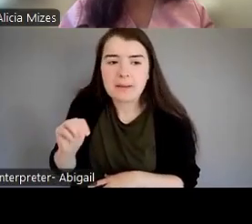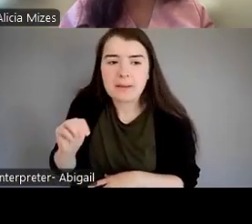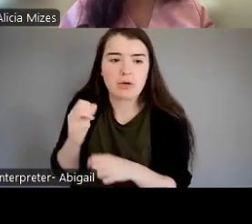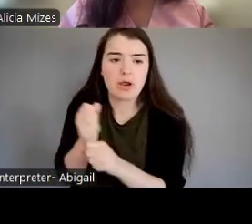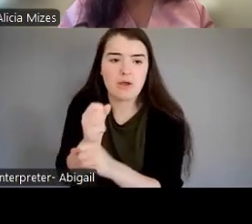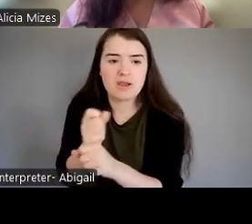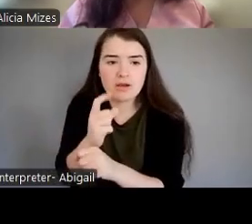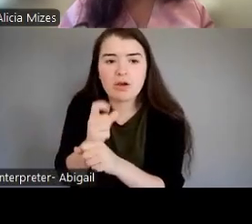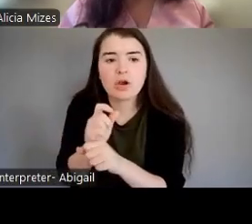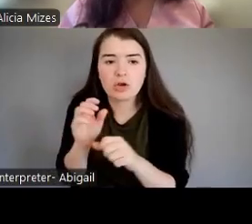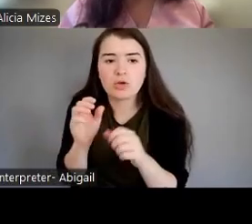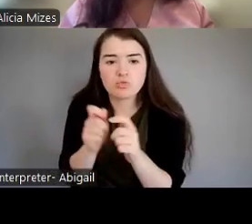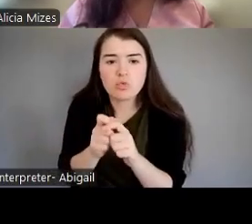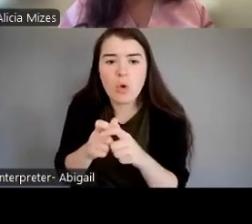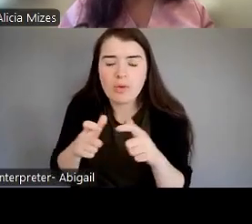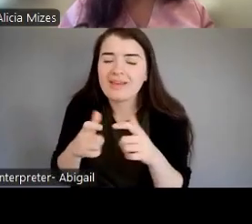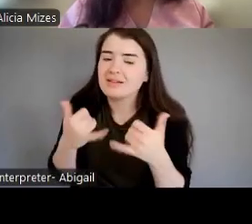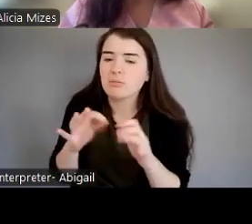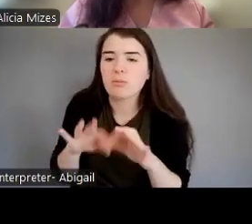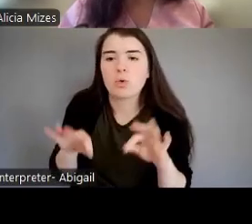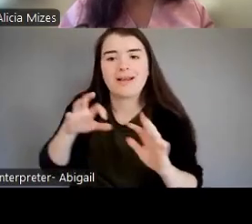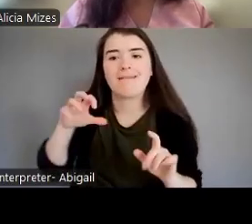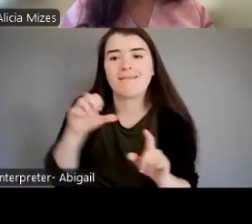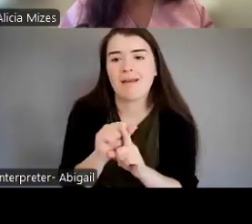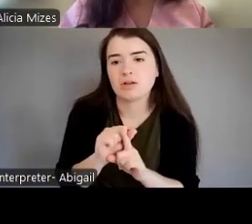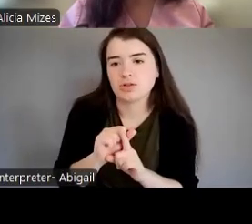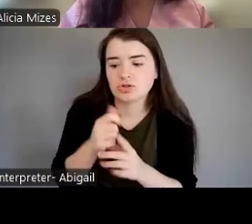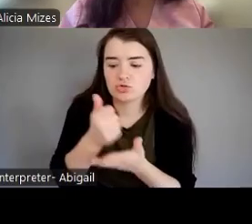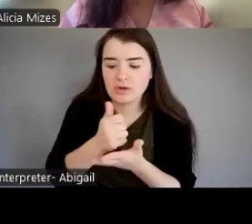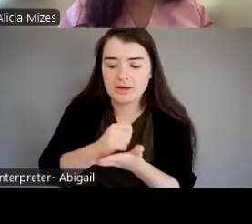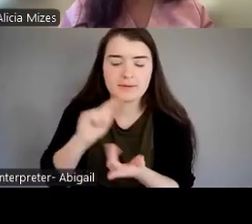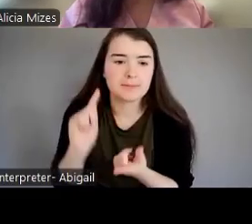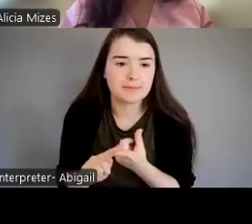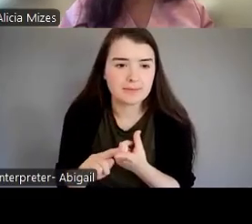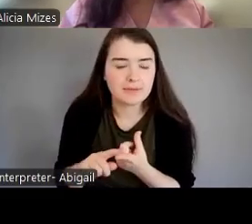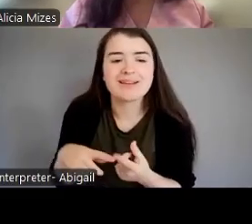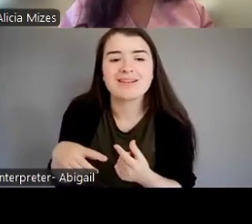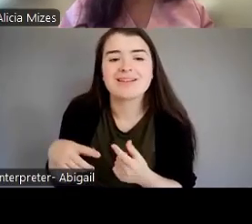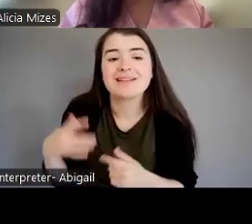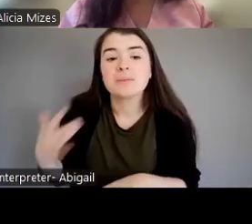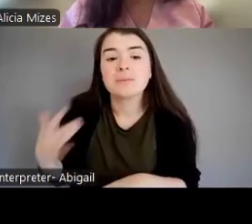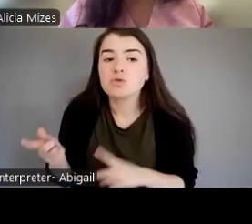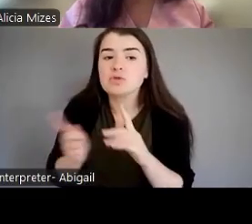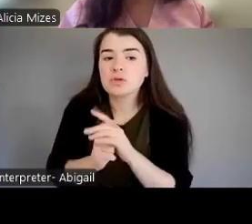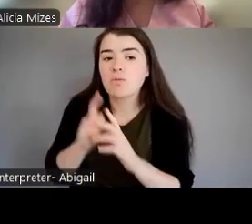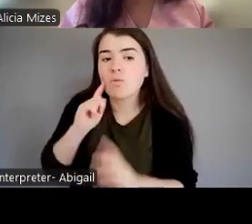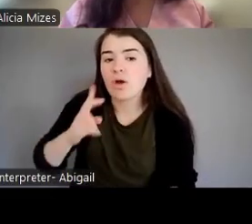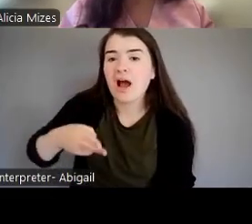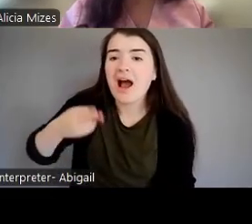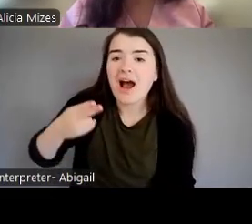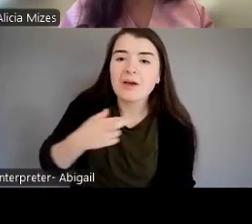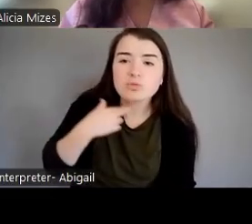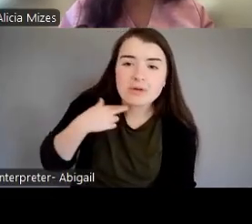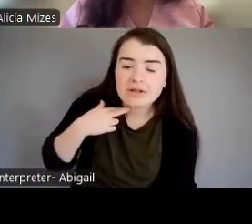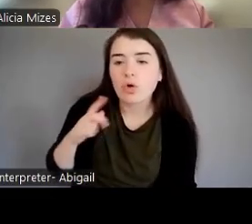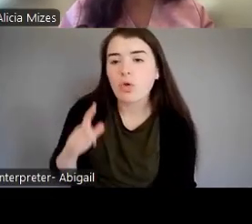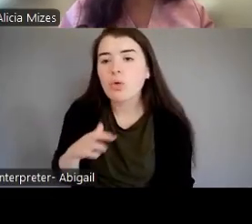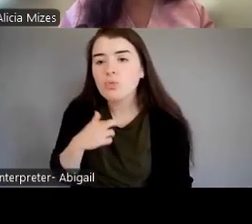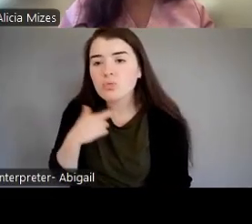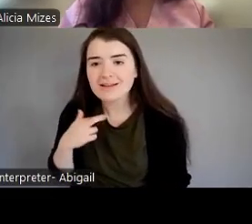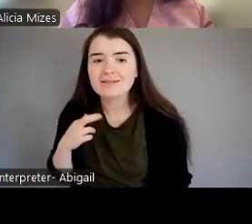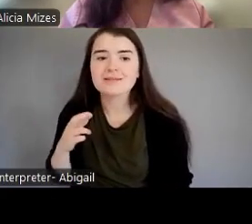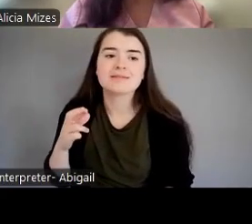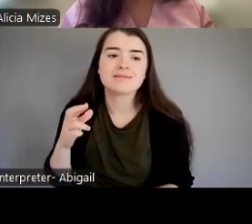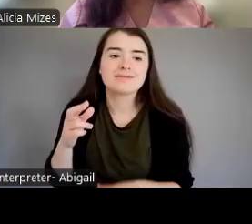skin cancer. It's typically divided into higher risk and lower risk subtypes. So the lower risk subtypes are superficial or nodular basal